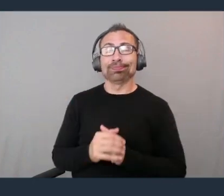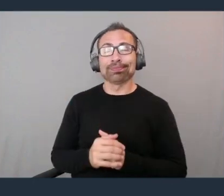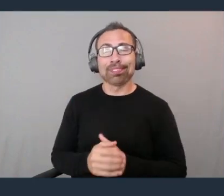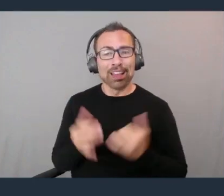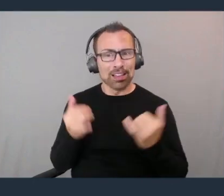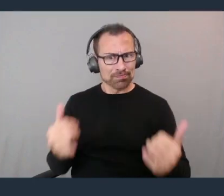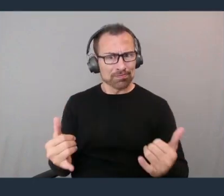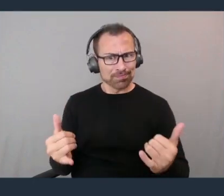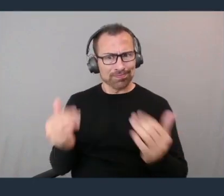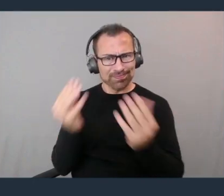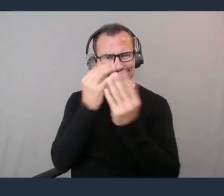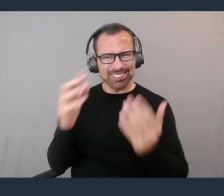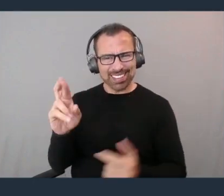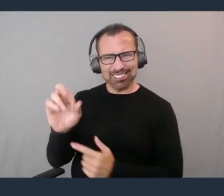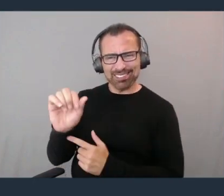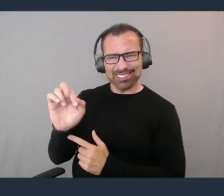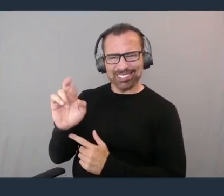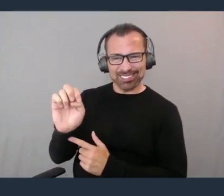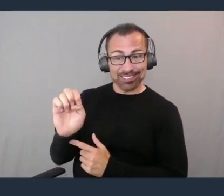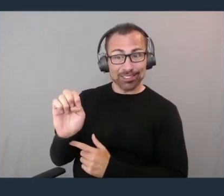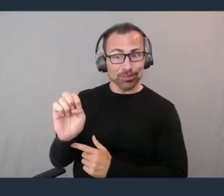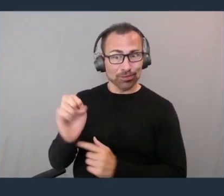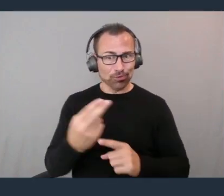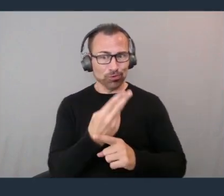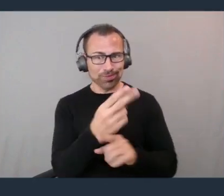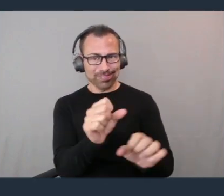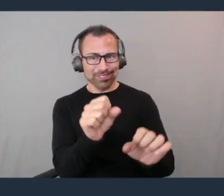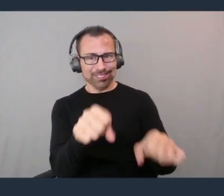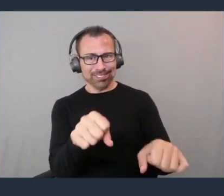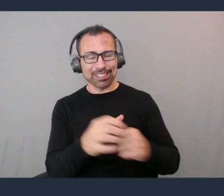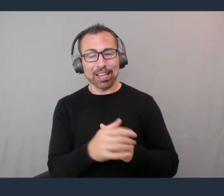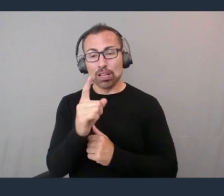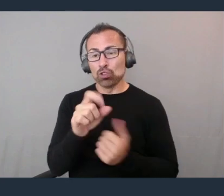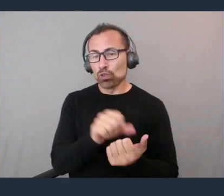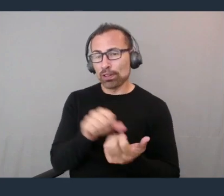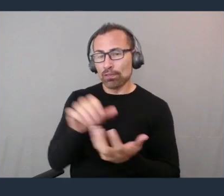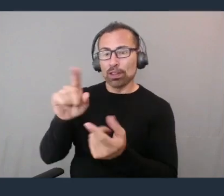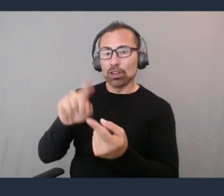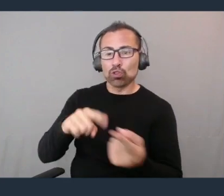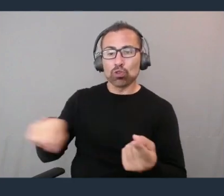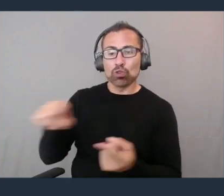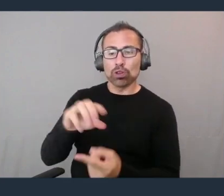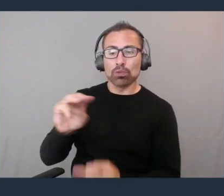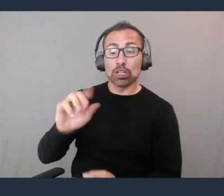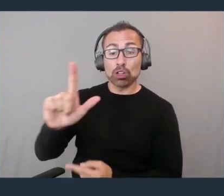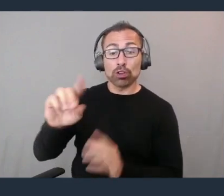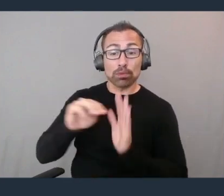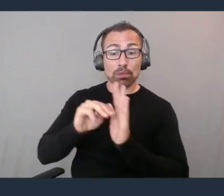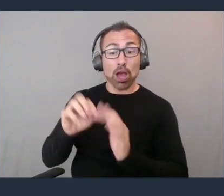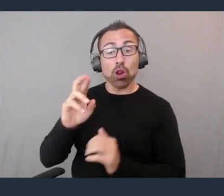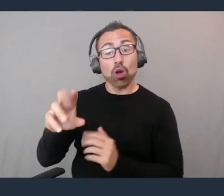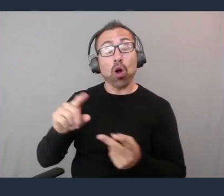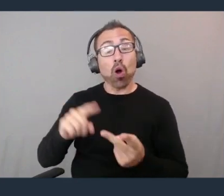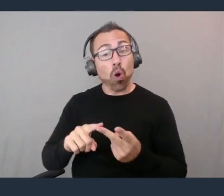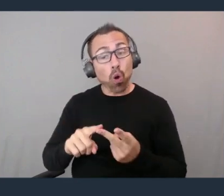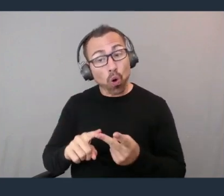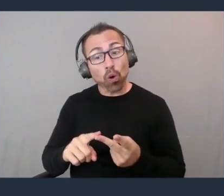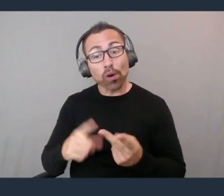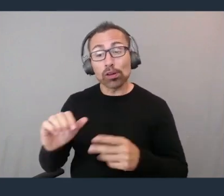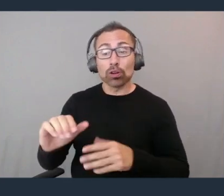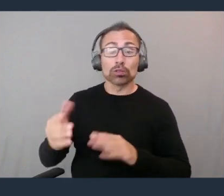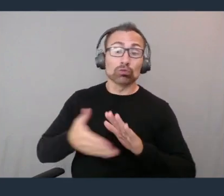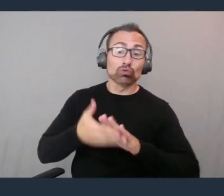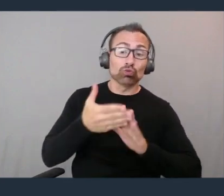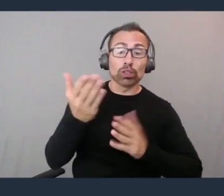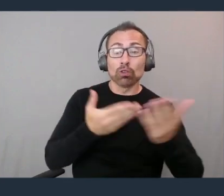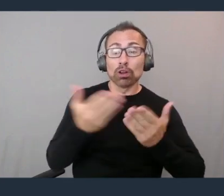restored, it's ready for use. You can either feed this data to your machine learning model, or you can run services like Athena after